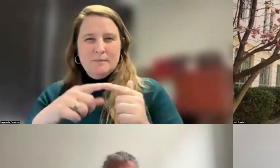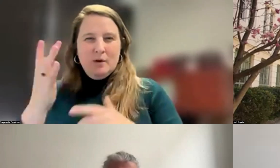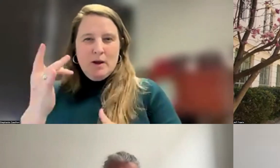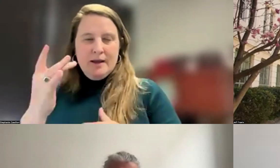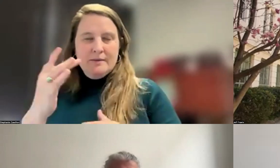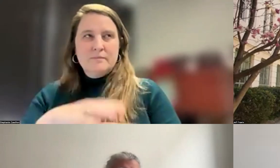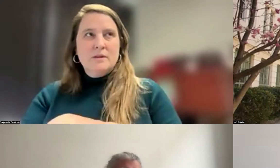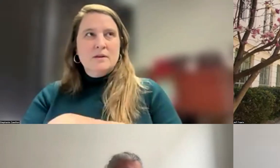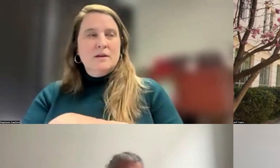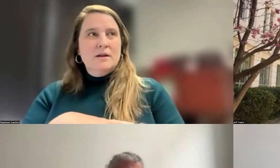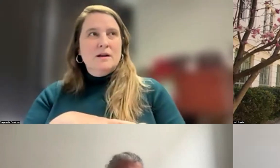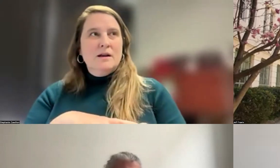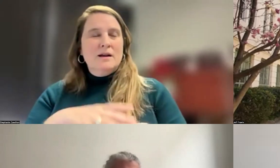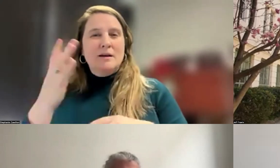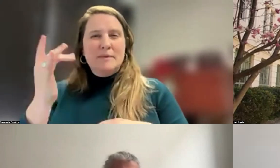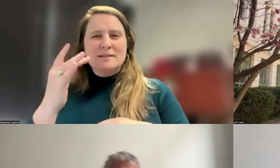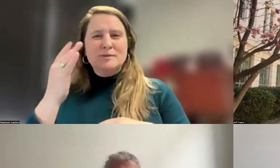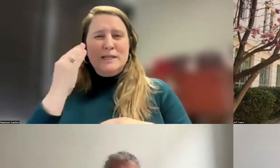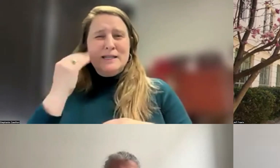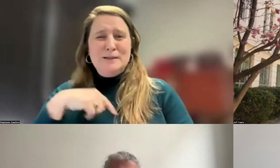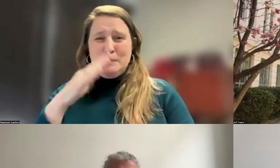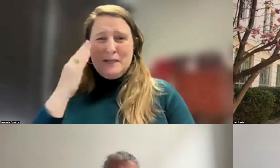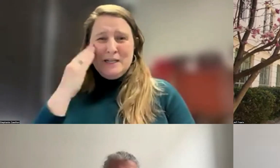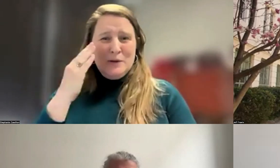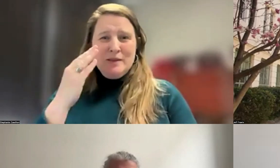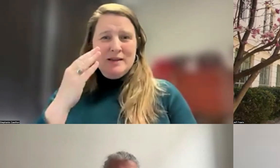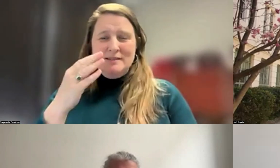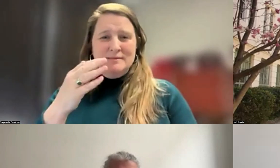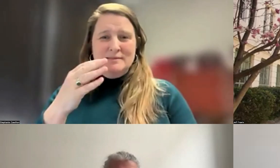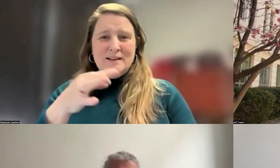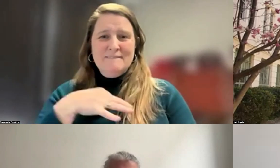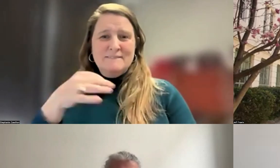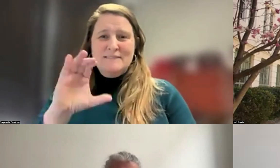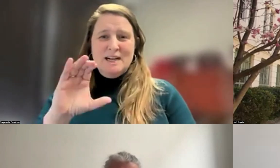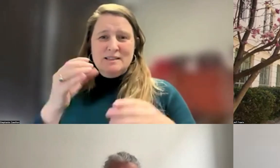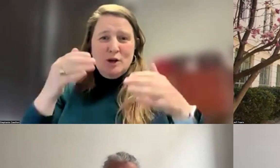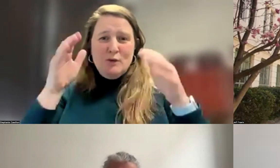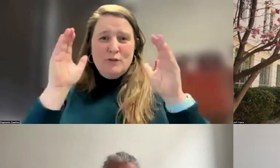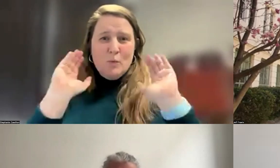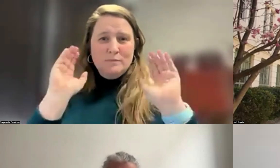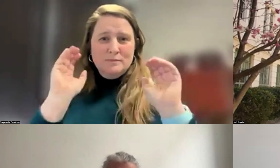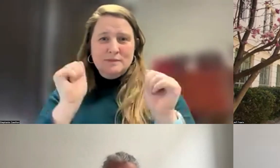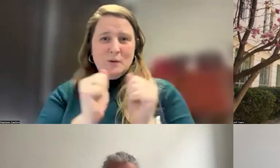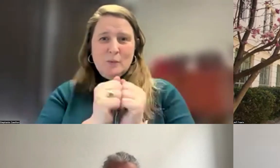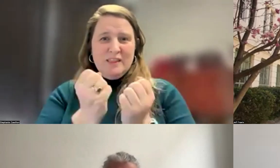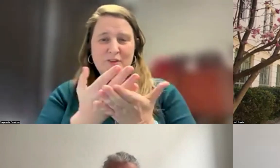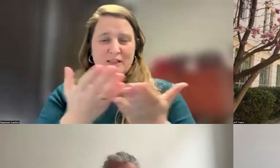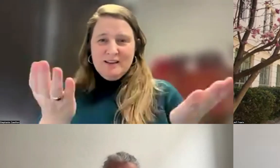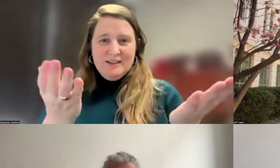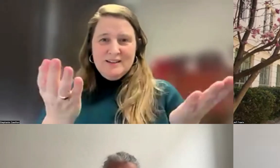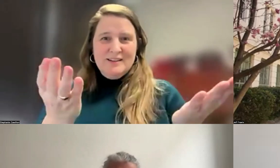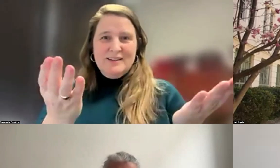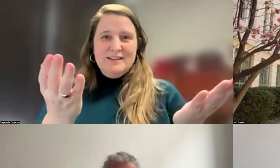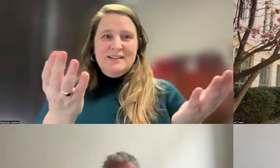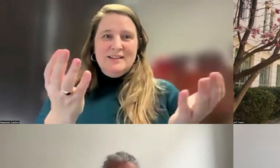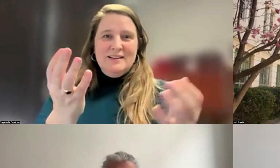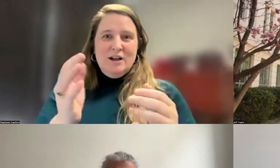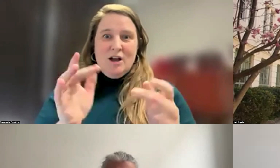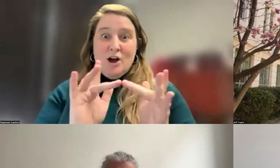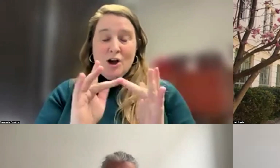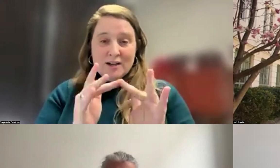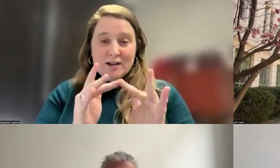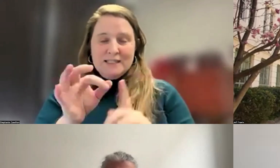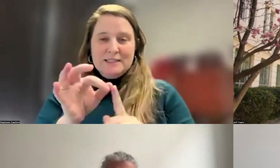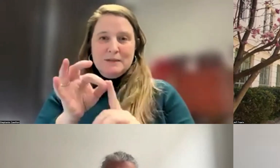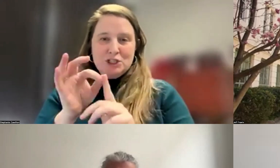terms of how and what and why. Because as we know, the faculty is overwhelmed with